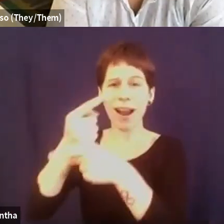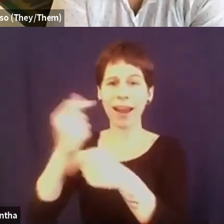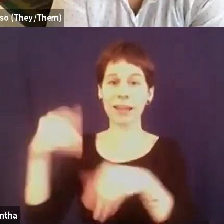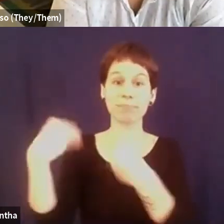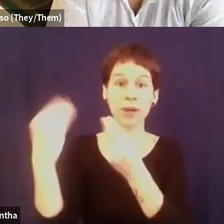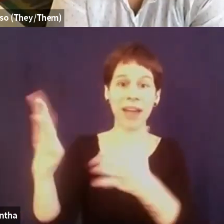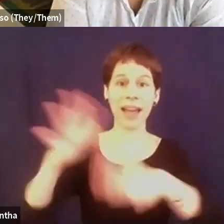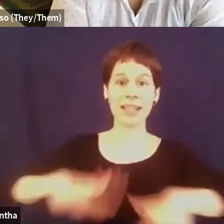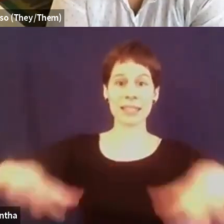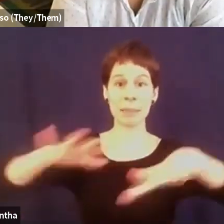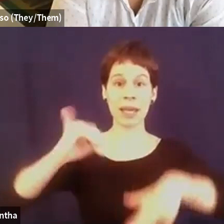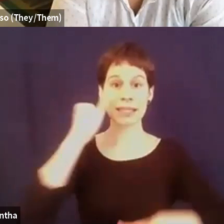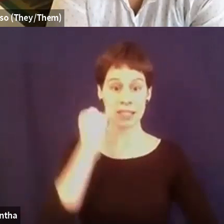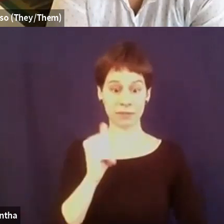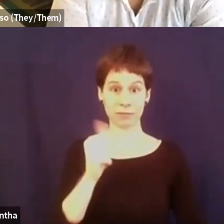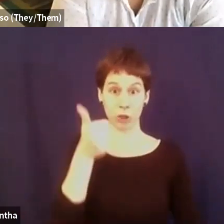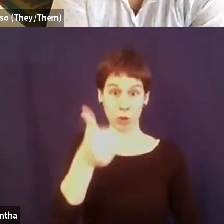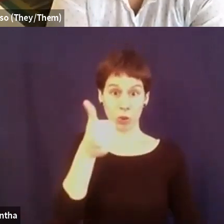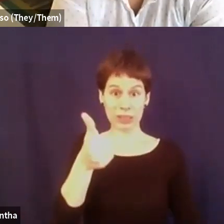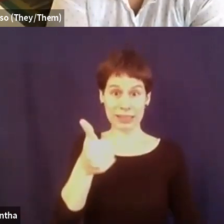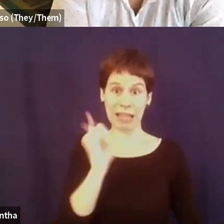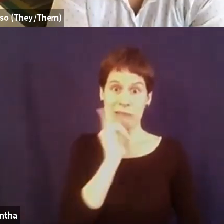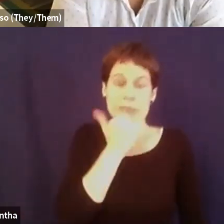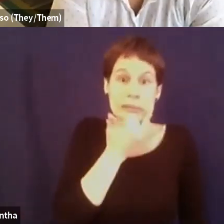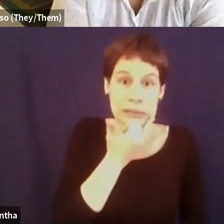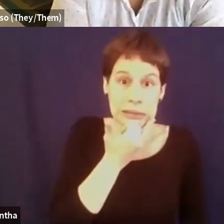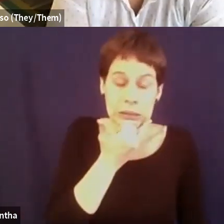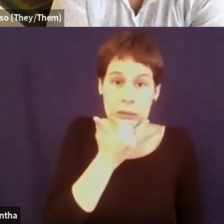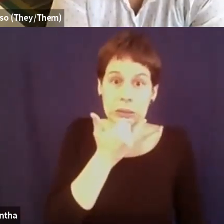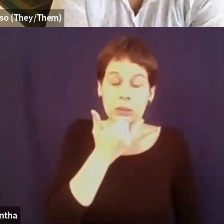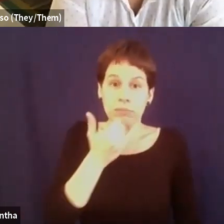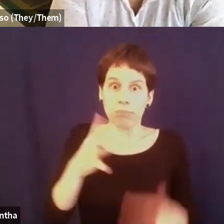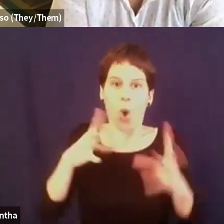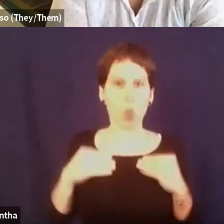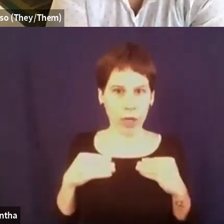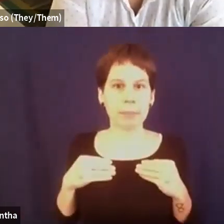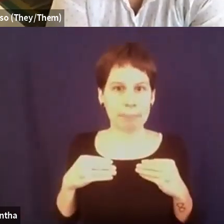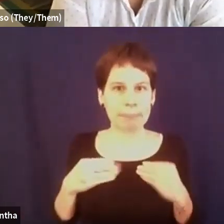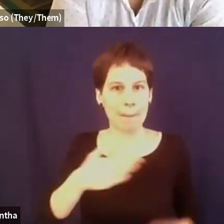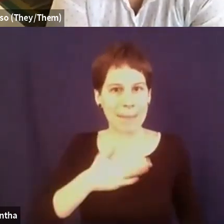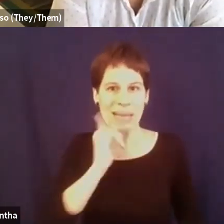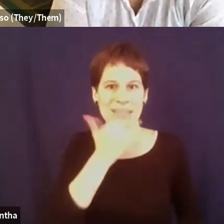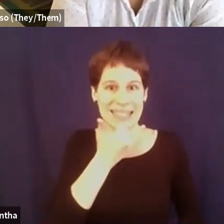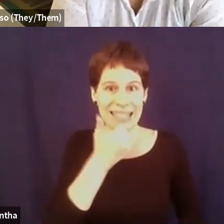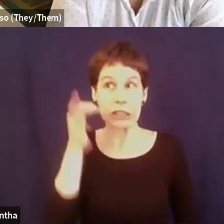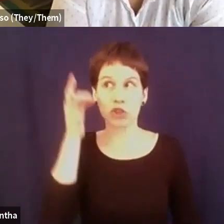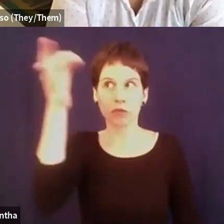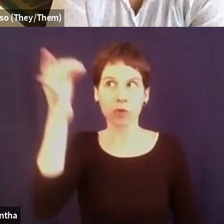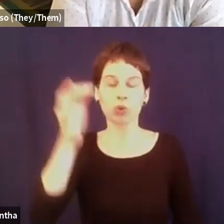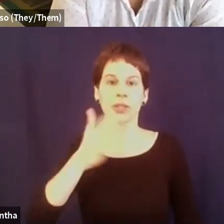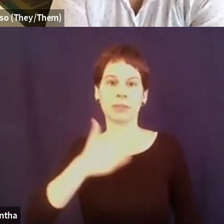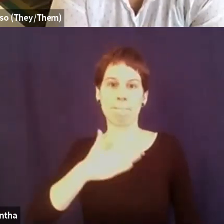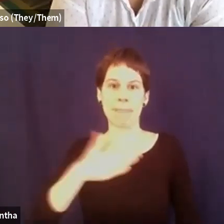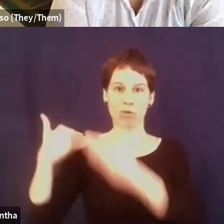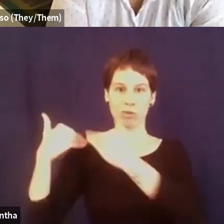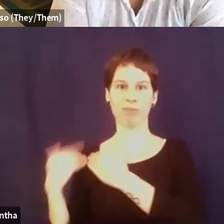person who makes a mistake, just make sure that you own that it's your mistake and that it's your job to, in the future, get it right.